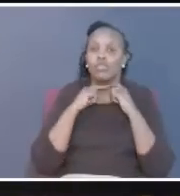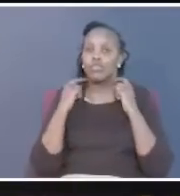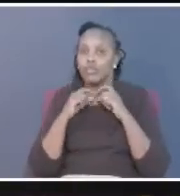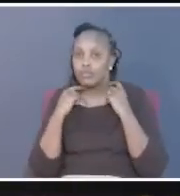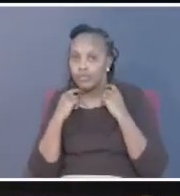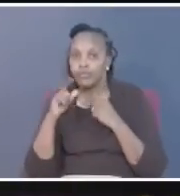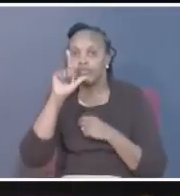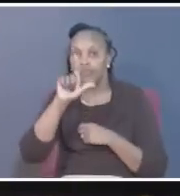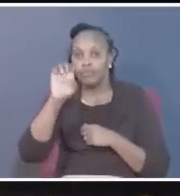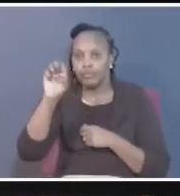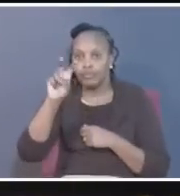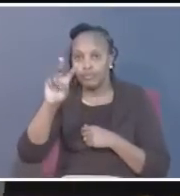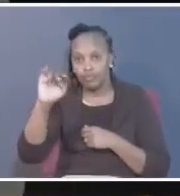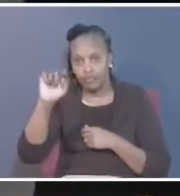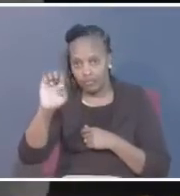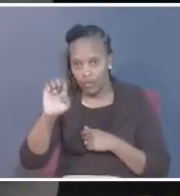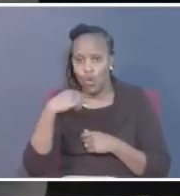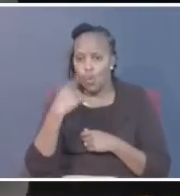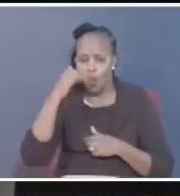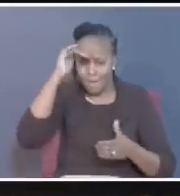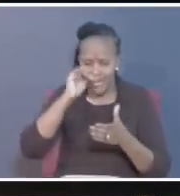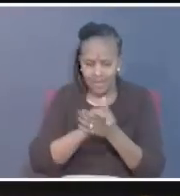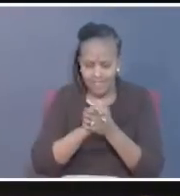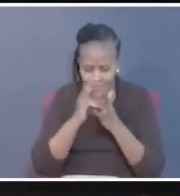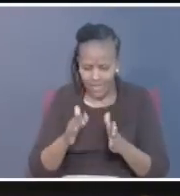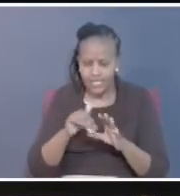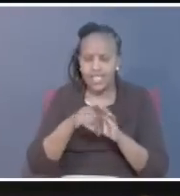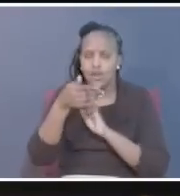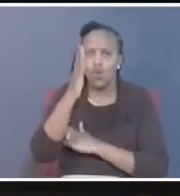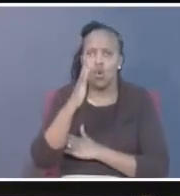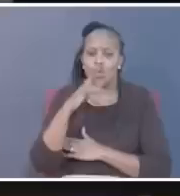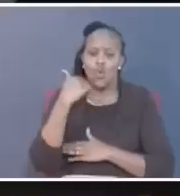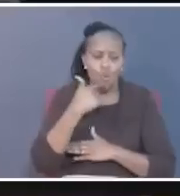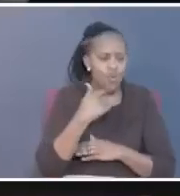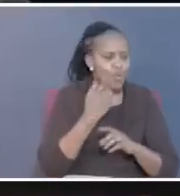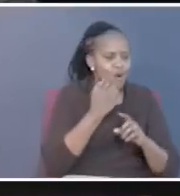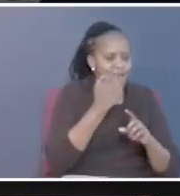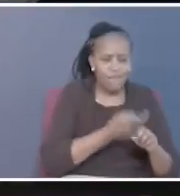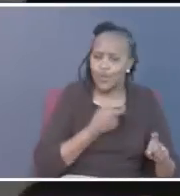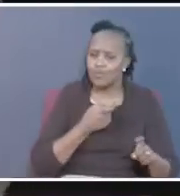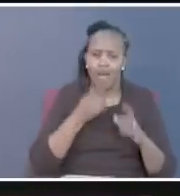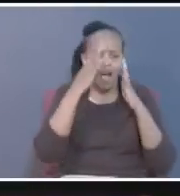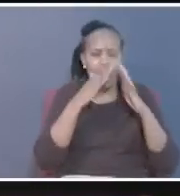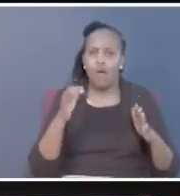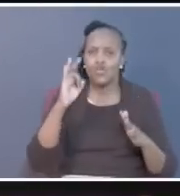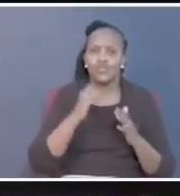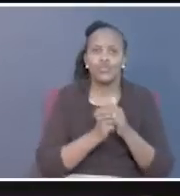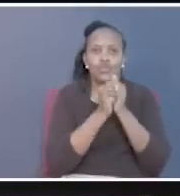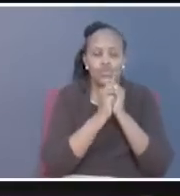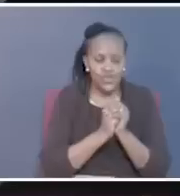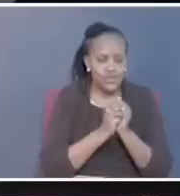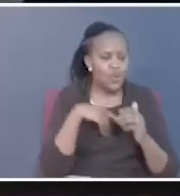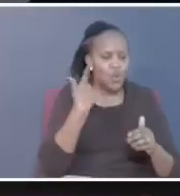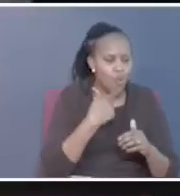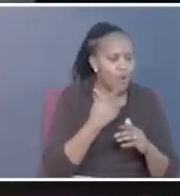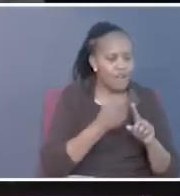are believers in God, they came from the house of worship, from serving God and his people. But when